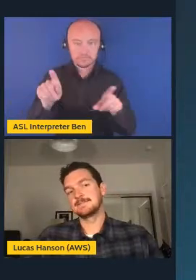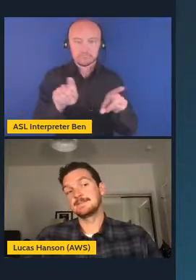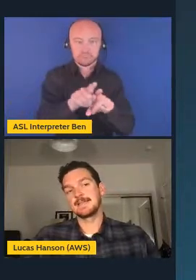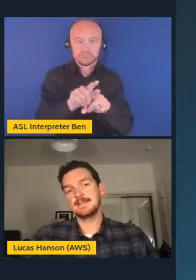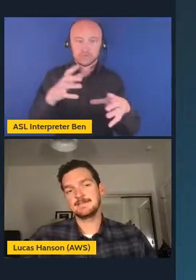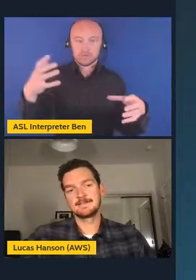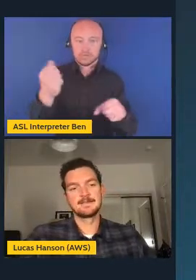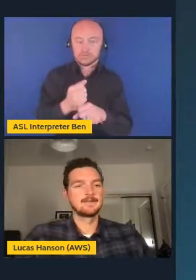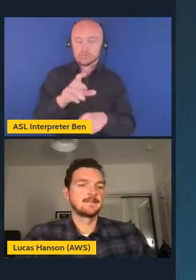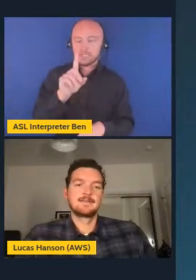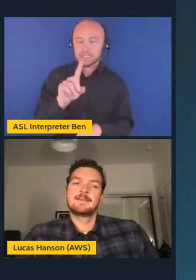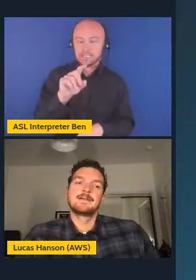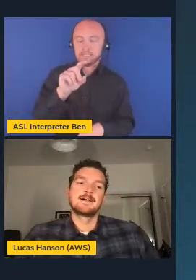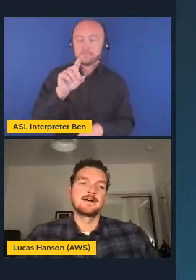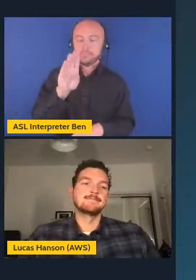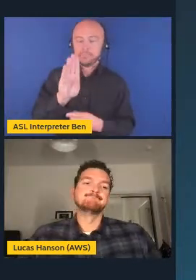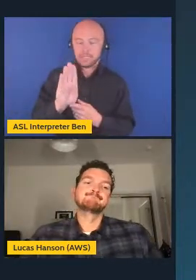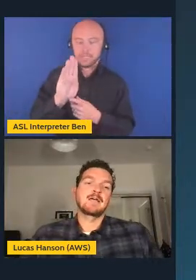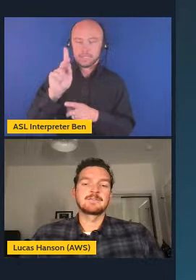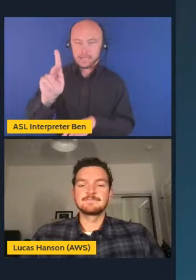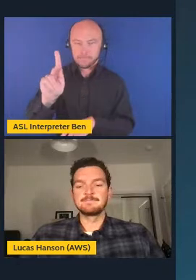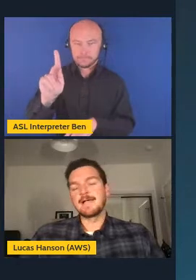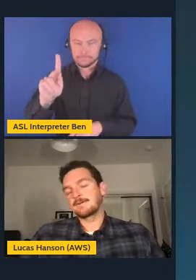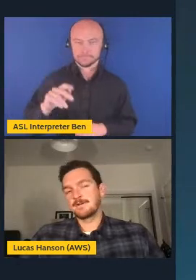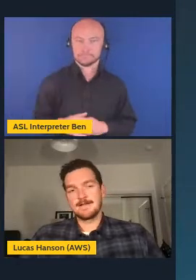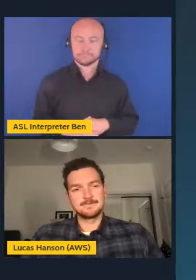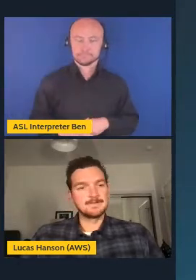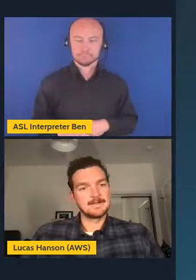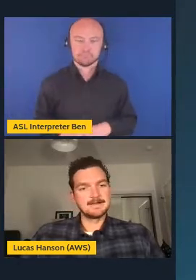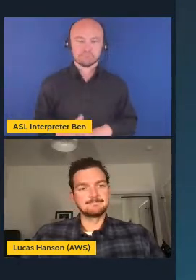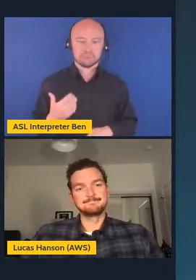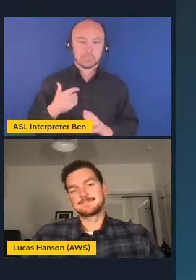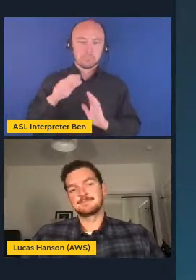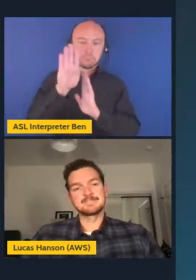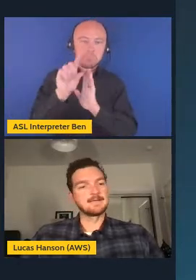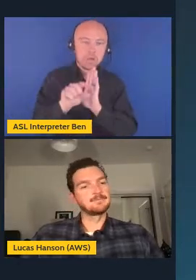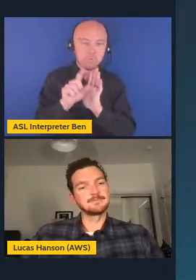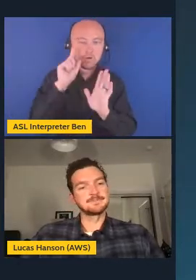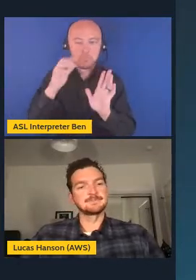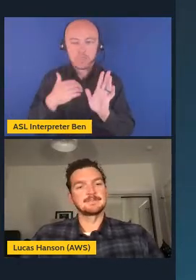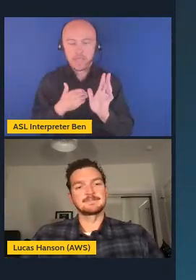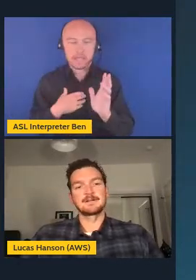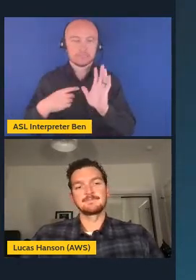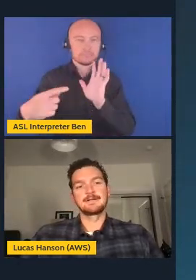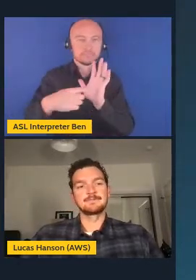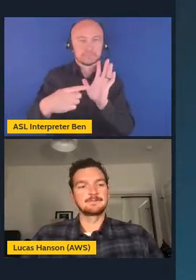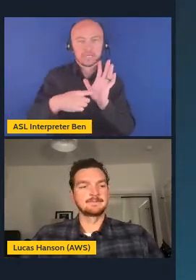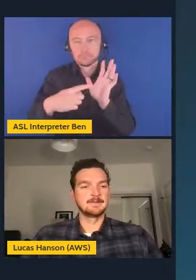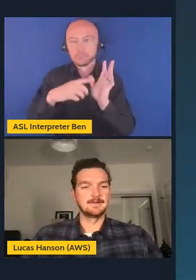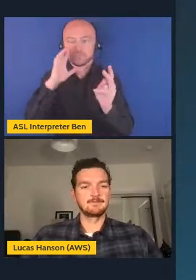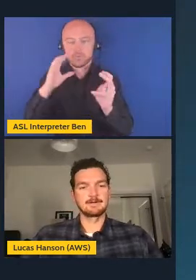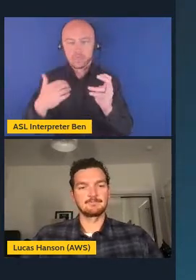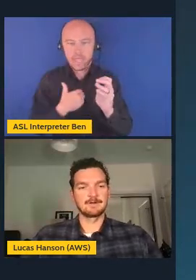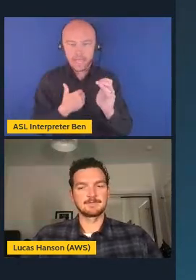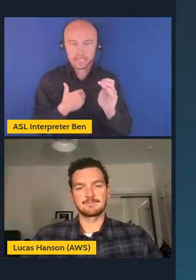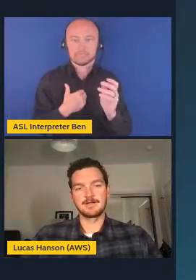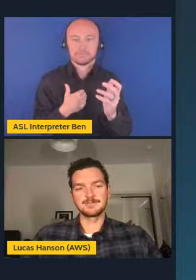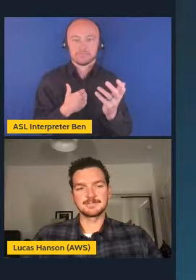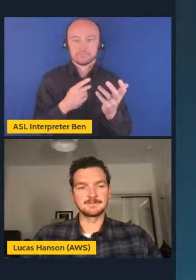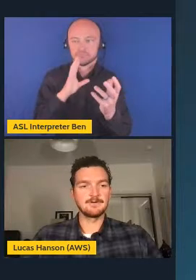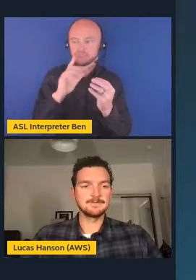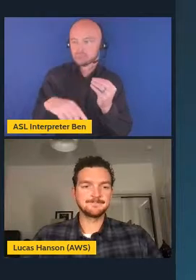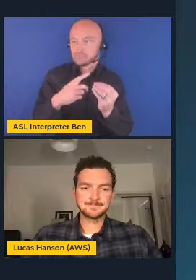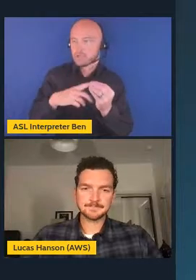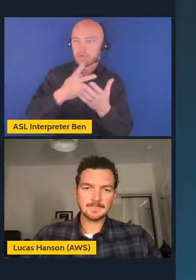as the DDK. I'll give some background, some examples, and talk about where the